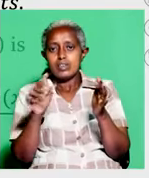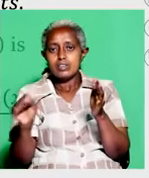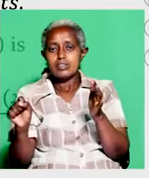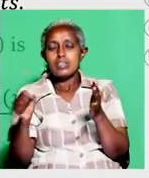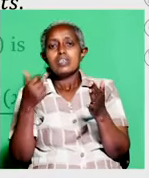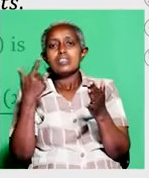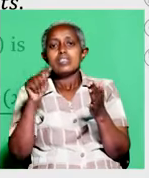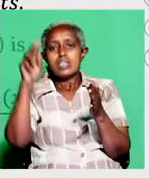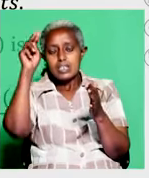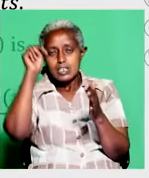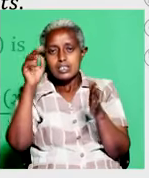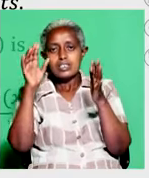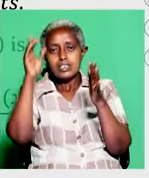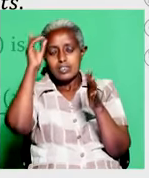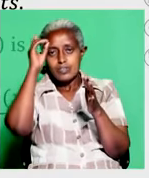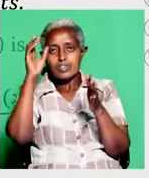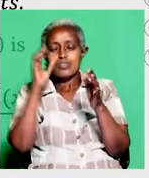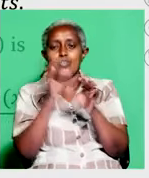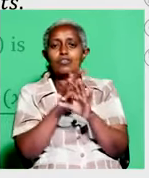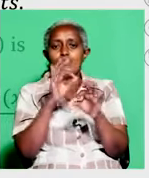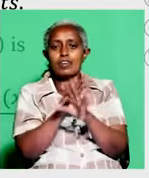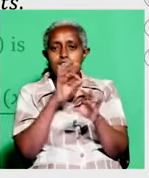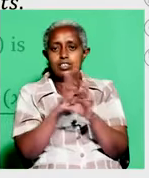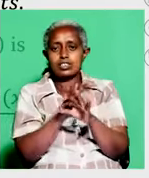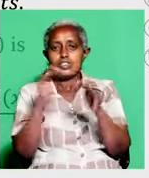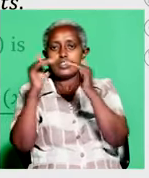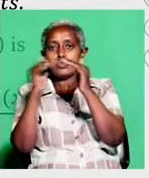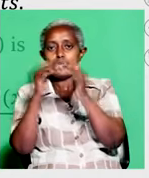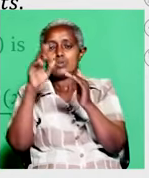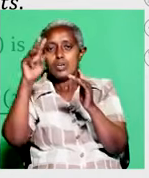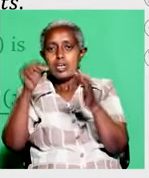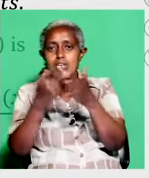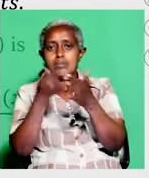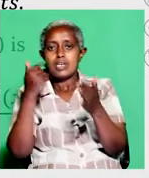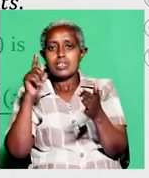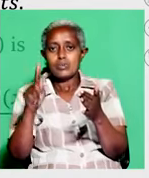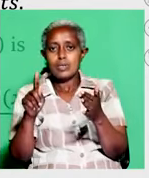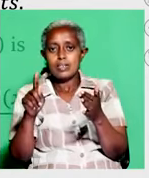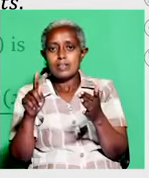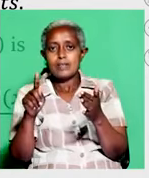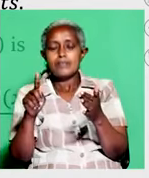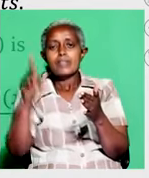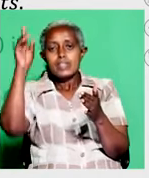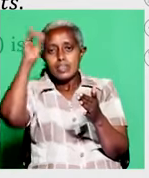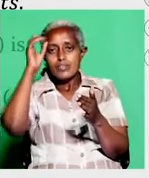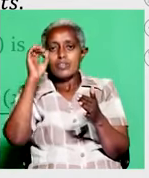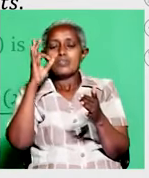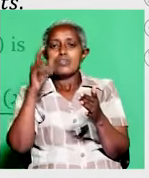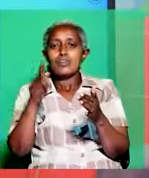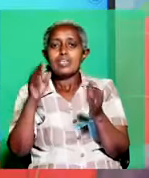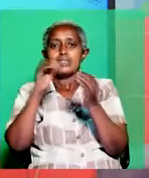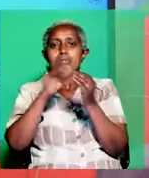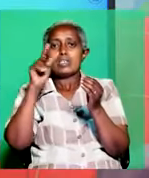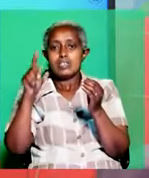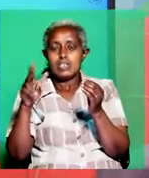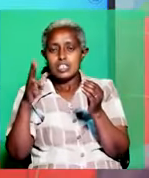the nth derivative of function is equal to the n minus 1 derivative of x plus